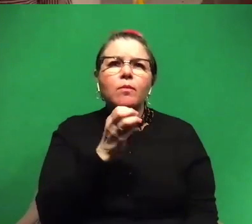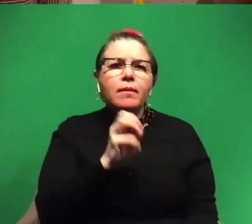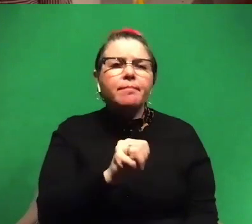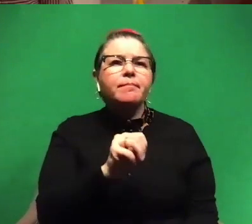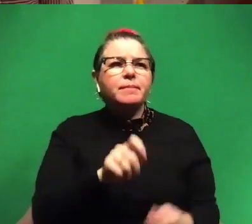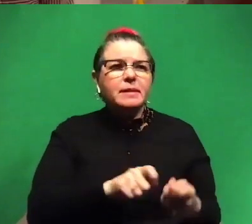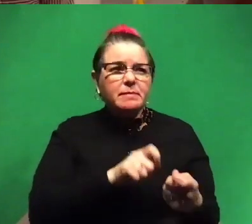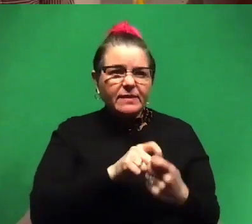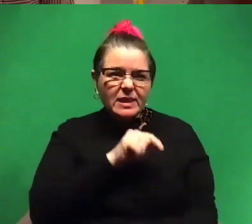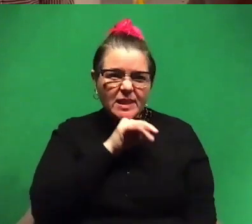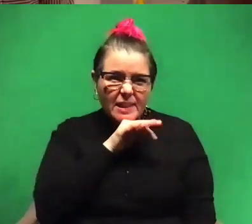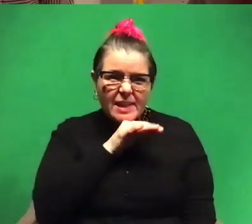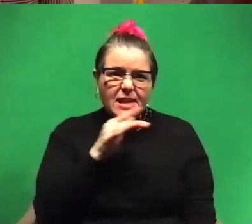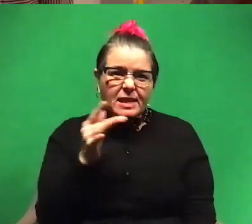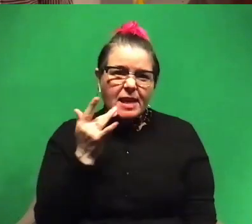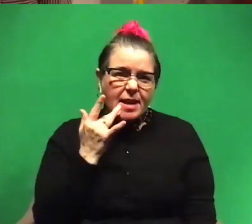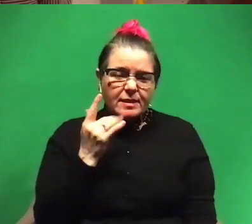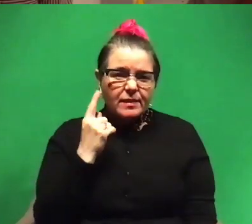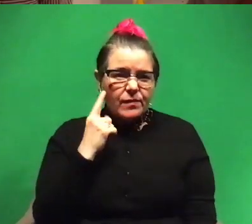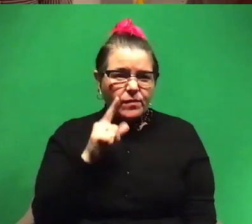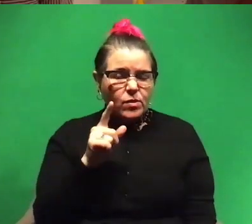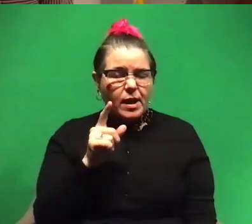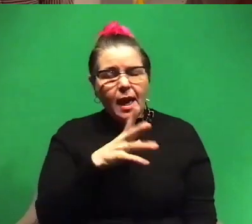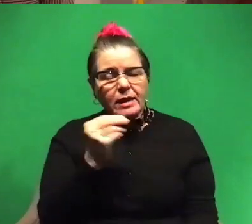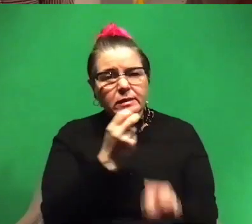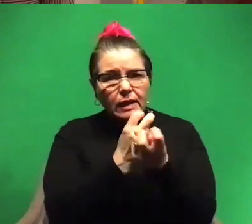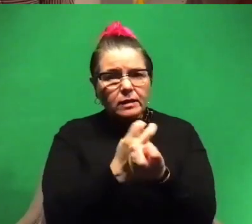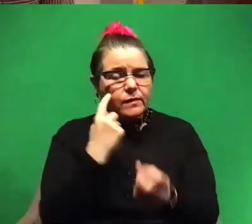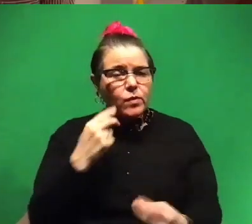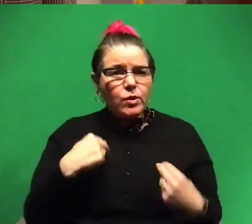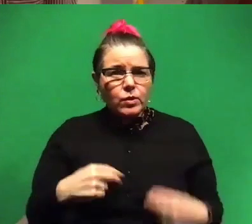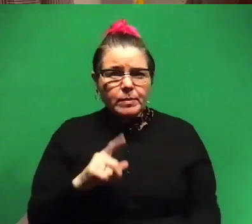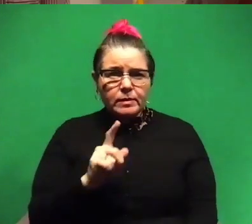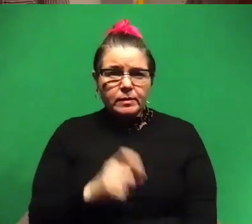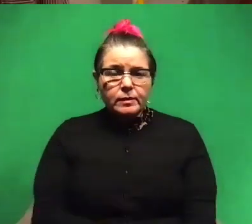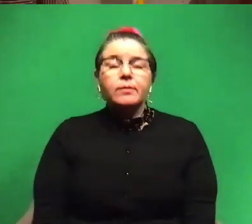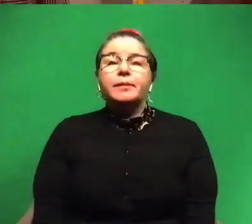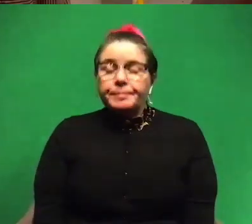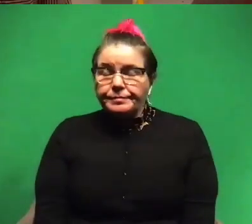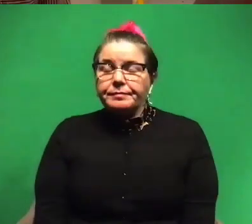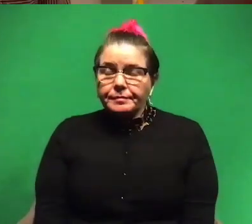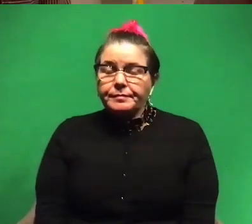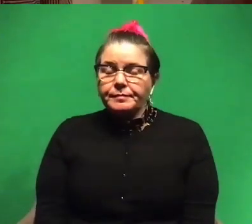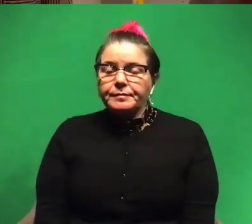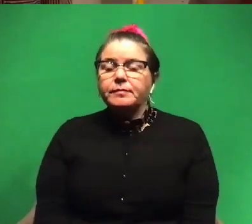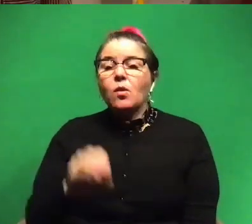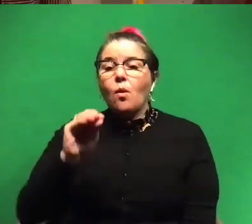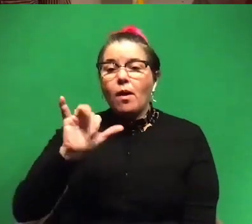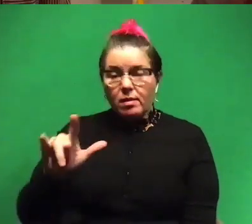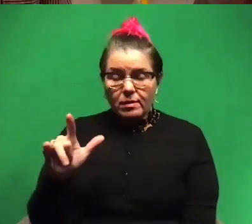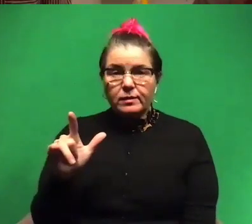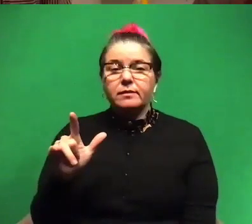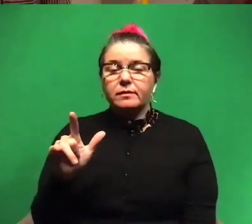particularly nasty for and toxic to humans? Yep. So oil